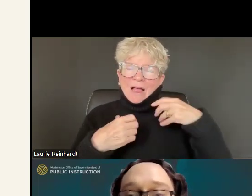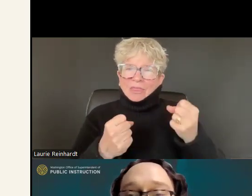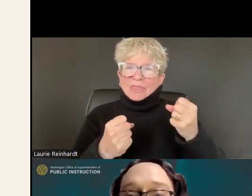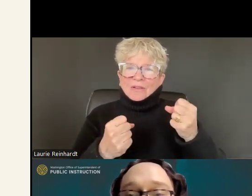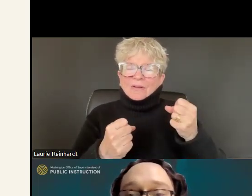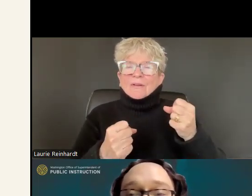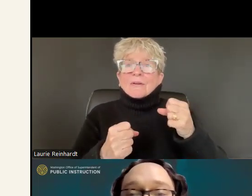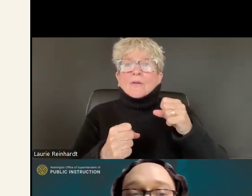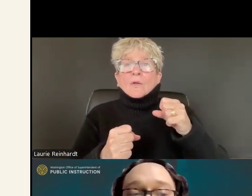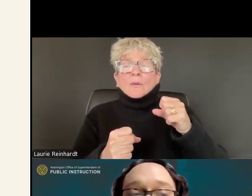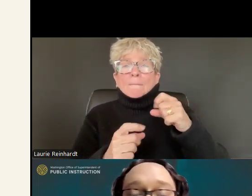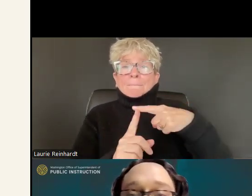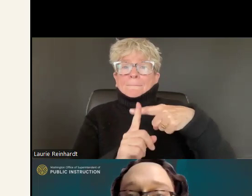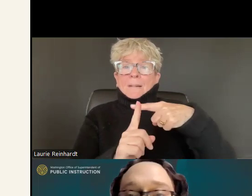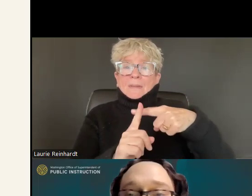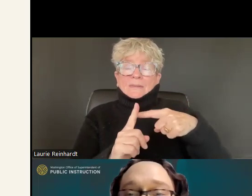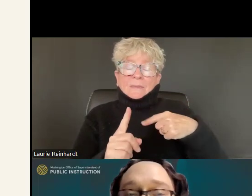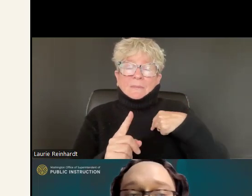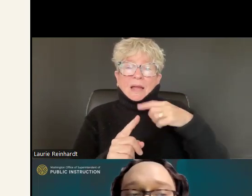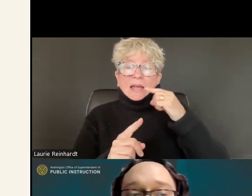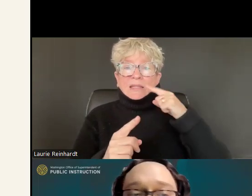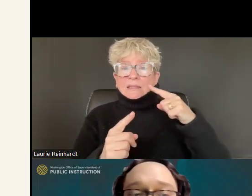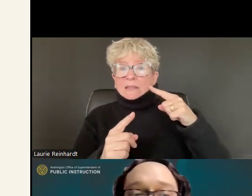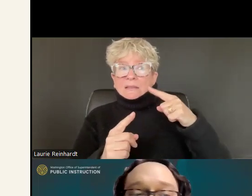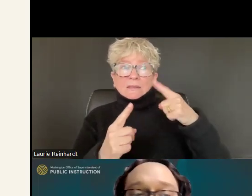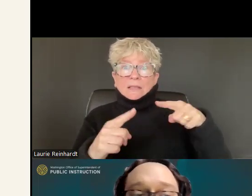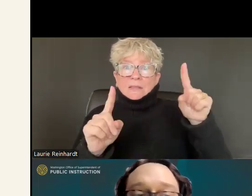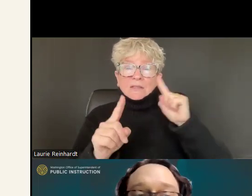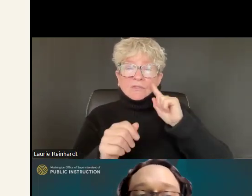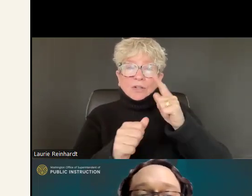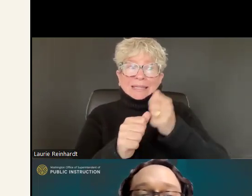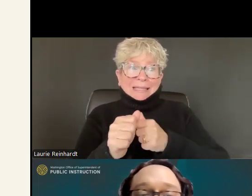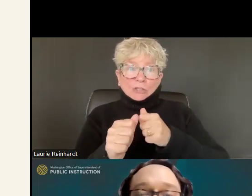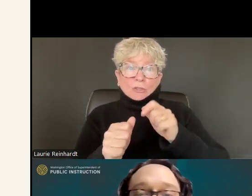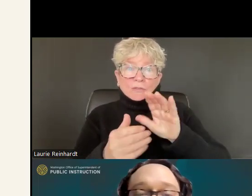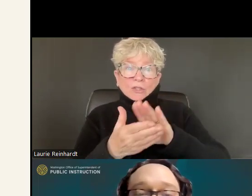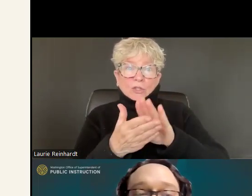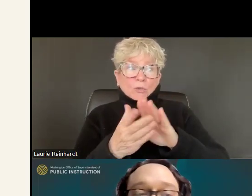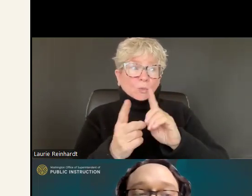student success for each one of our districts.